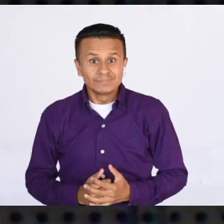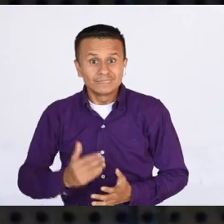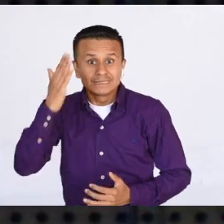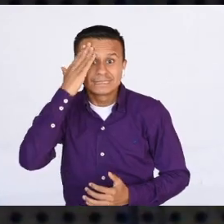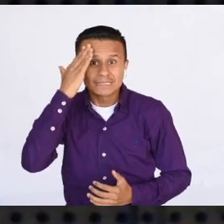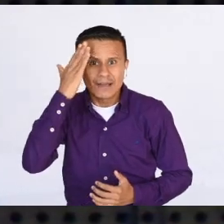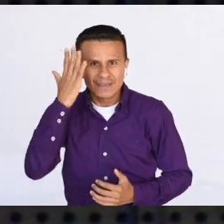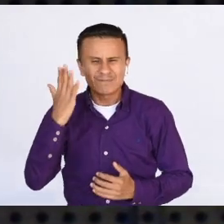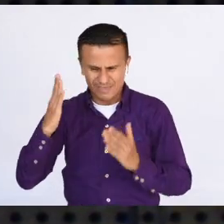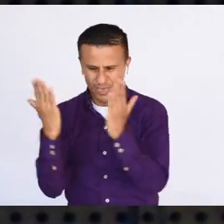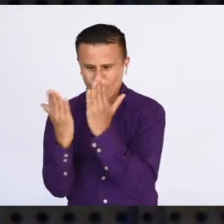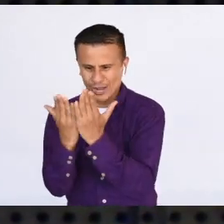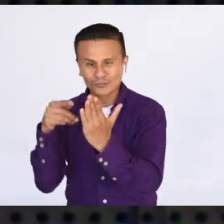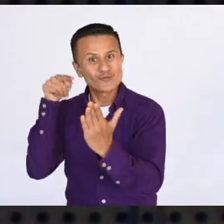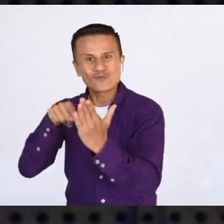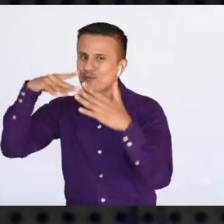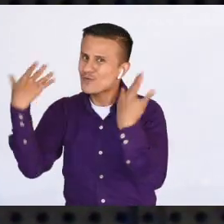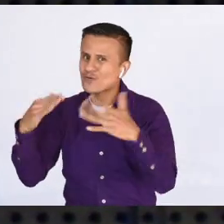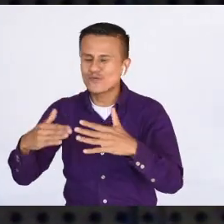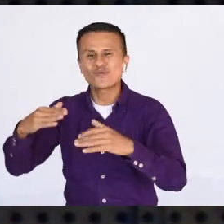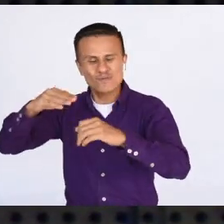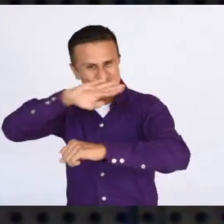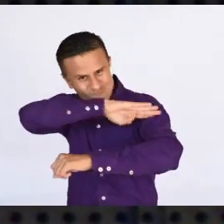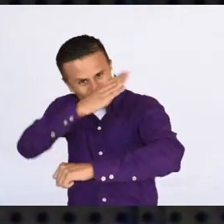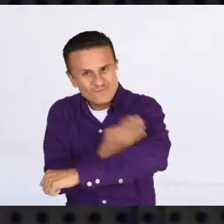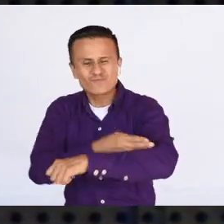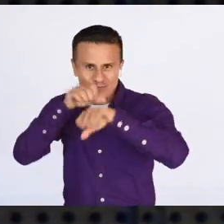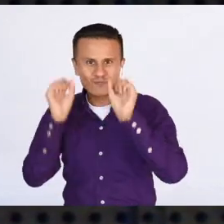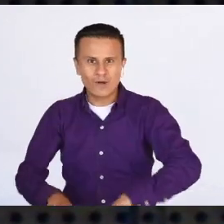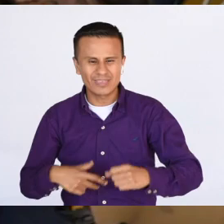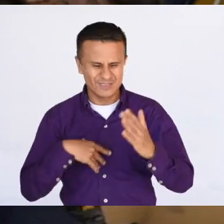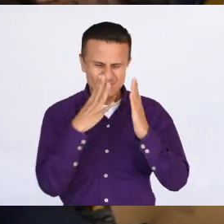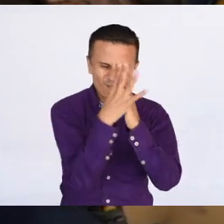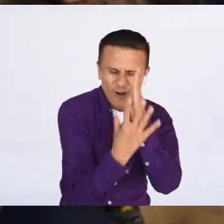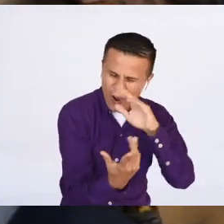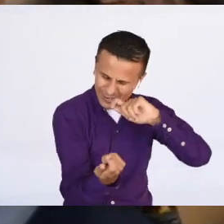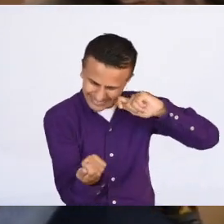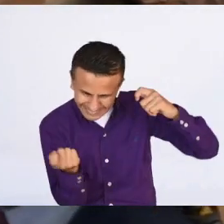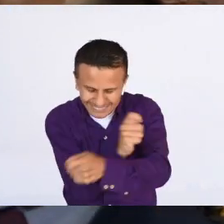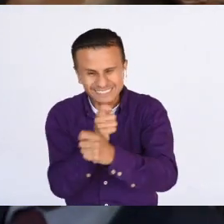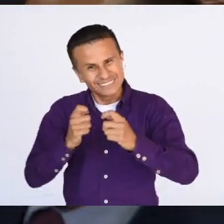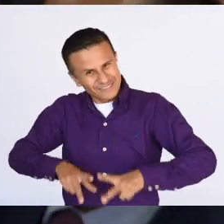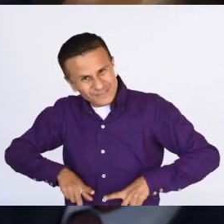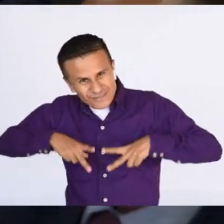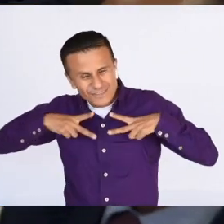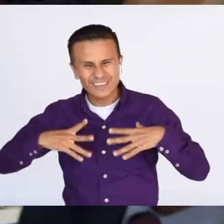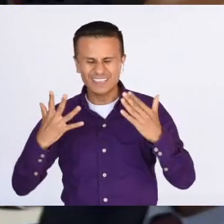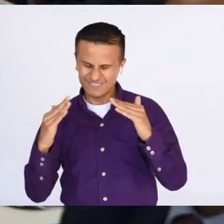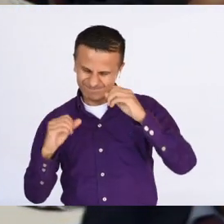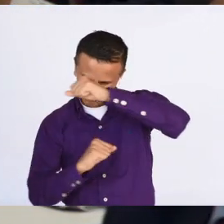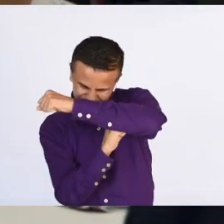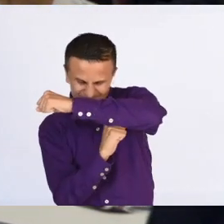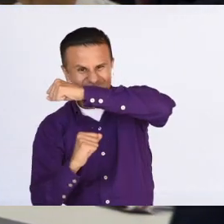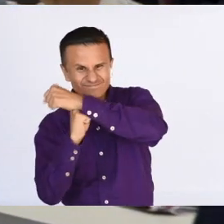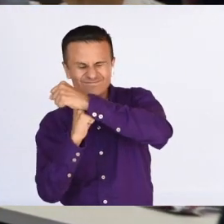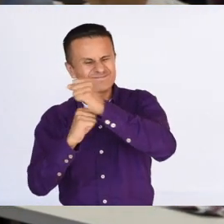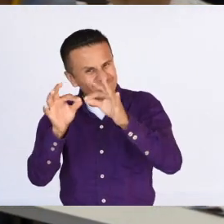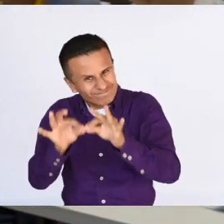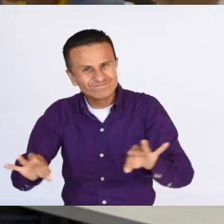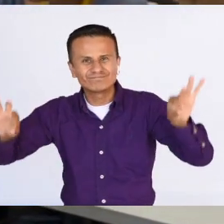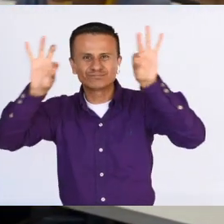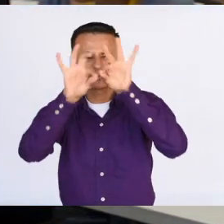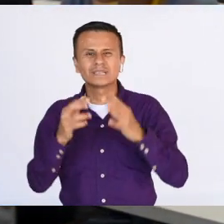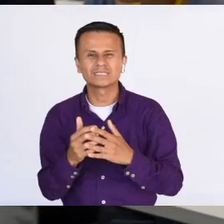We know the power of education to eradicate poverty, to transform lives, and to